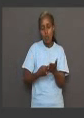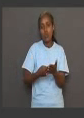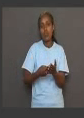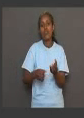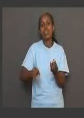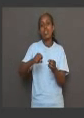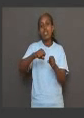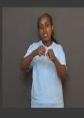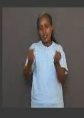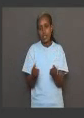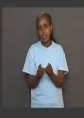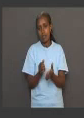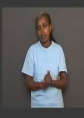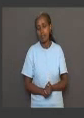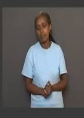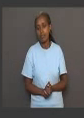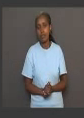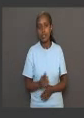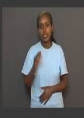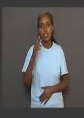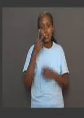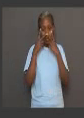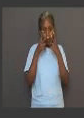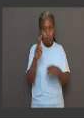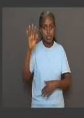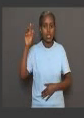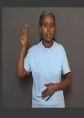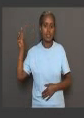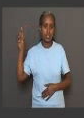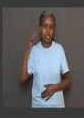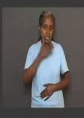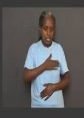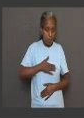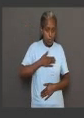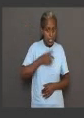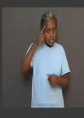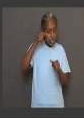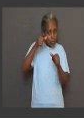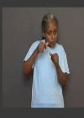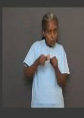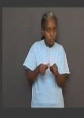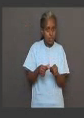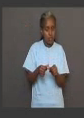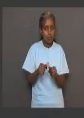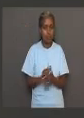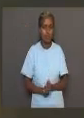spheres. It looks like this. Please note it down.